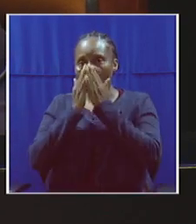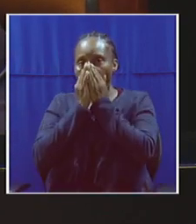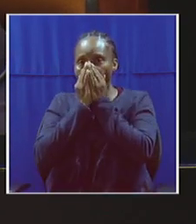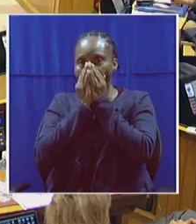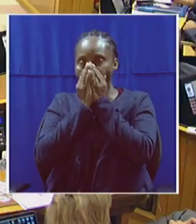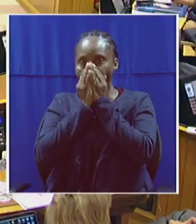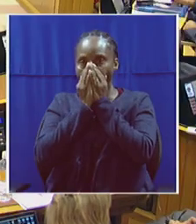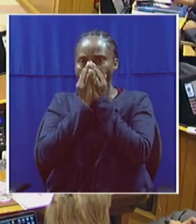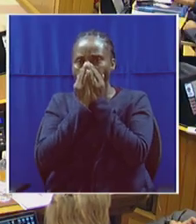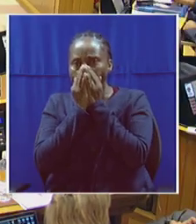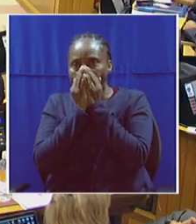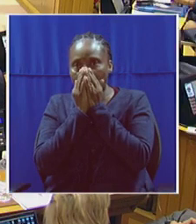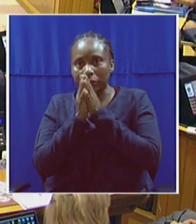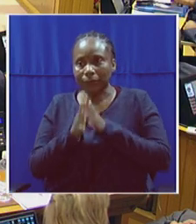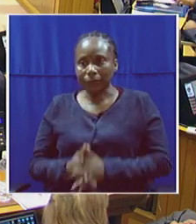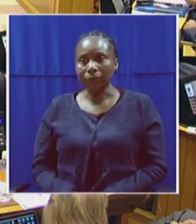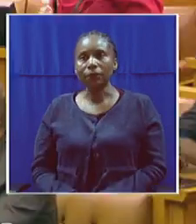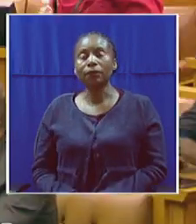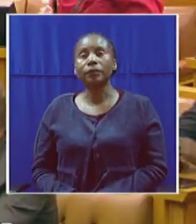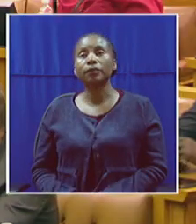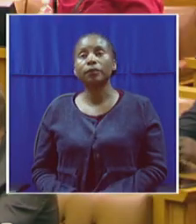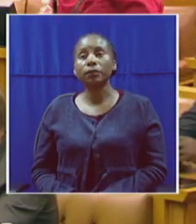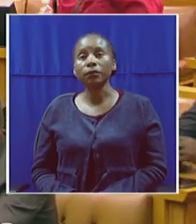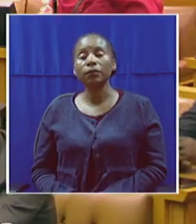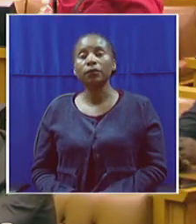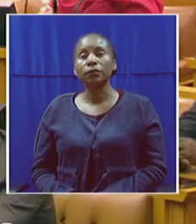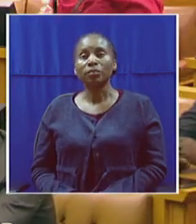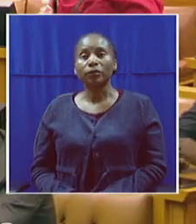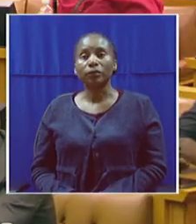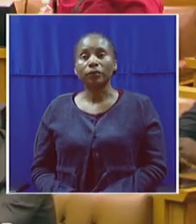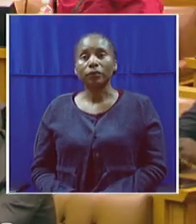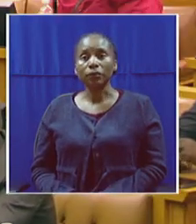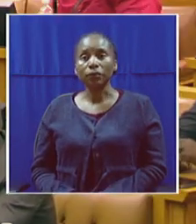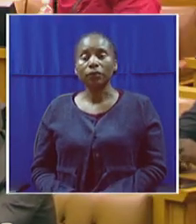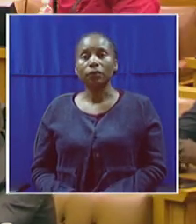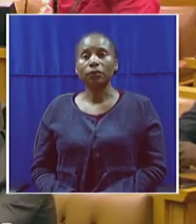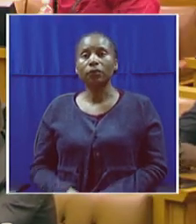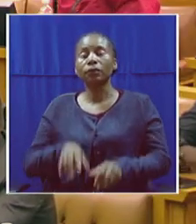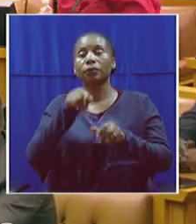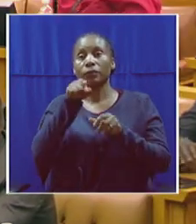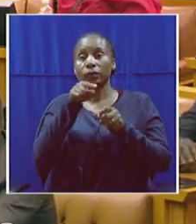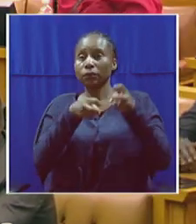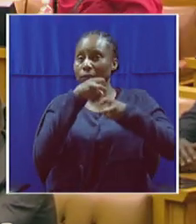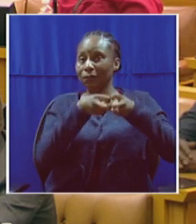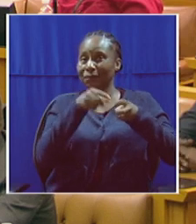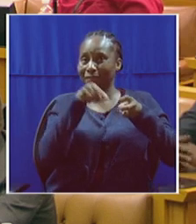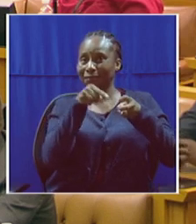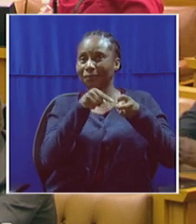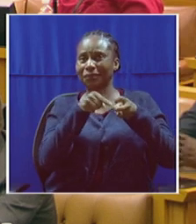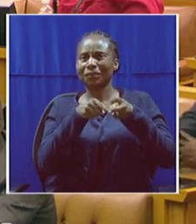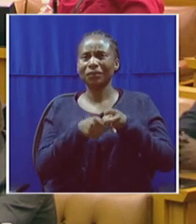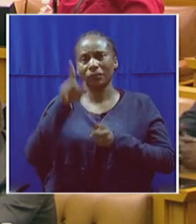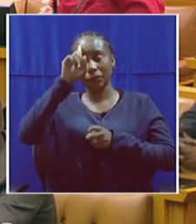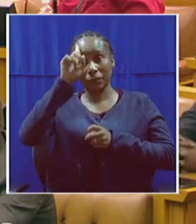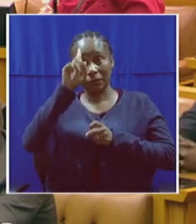hand thank you very much house chair the program on the commercialization of black Farmers